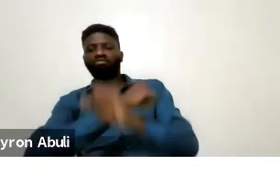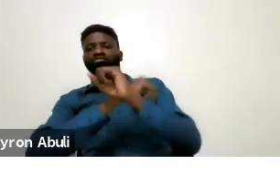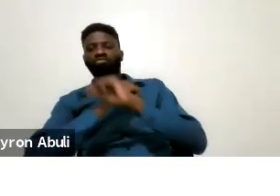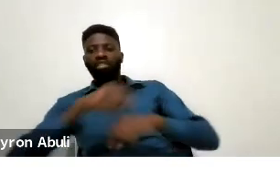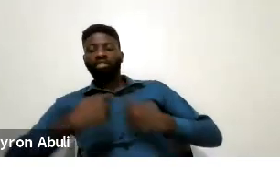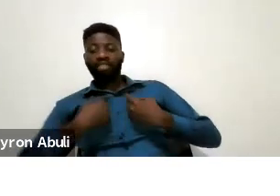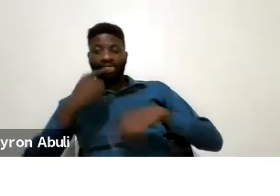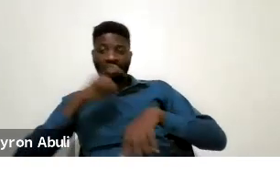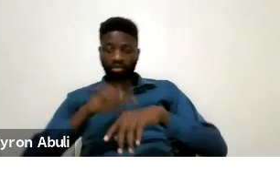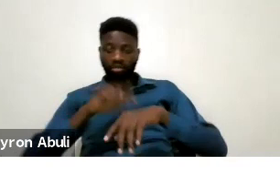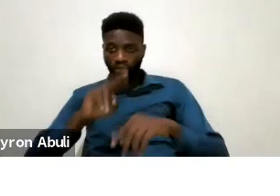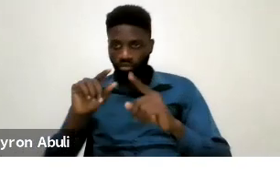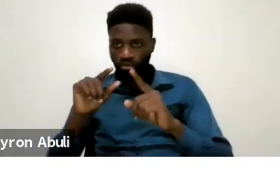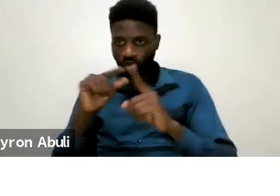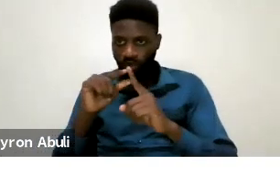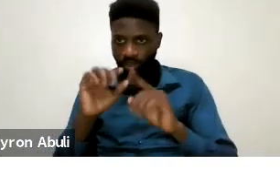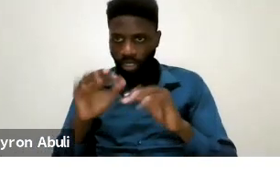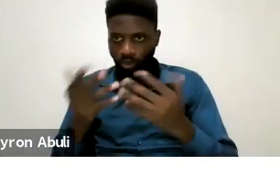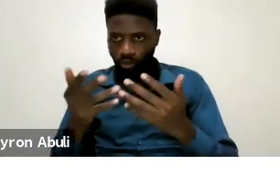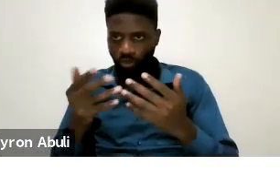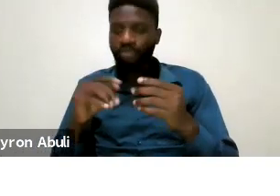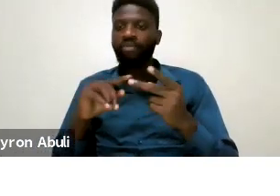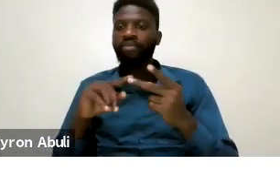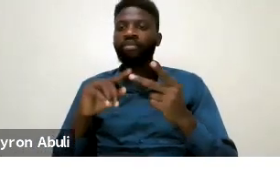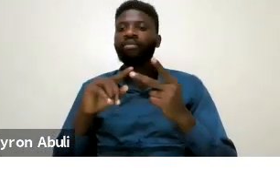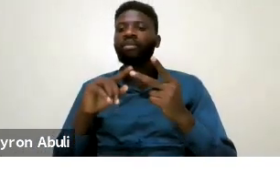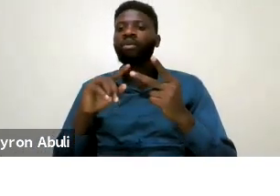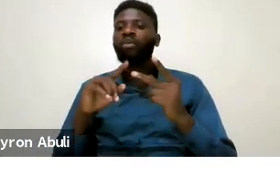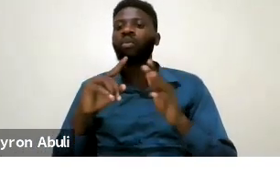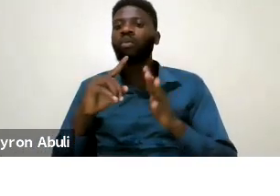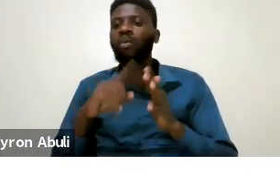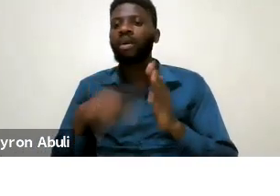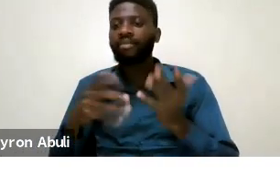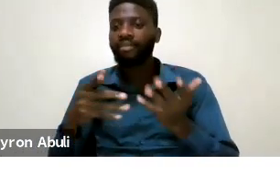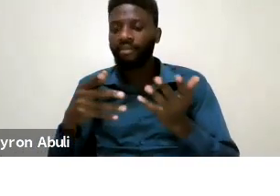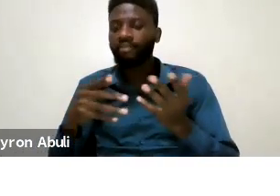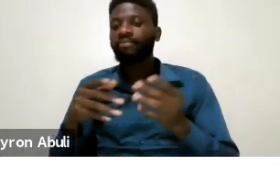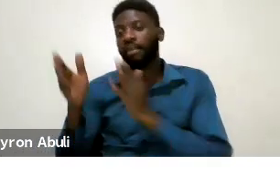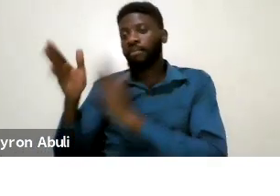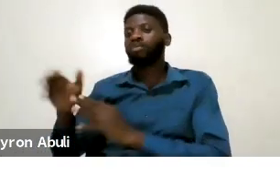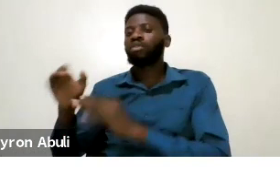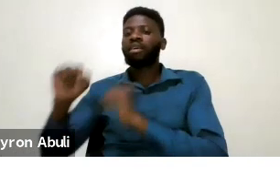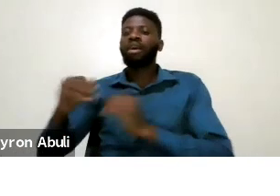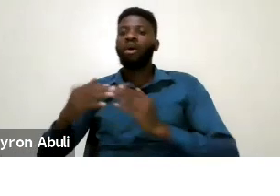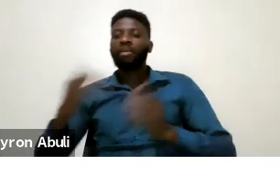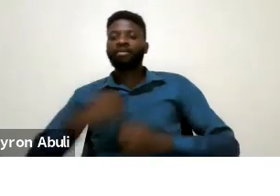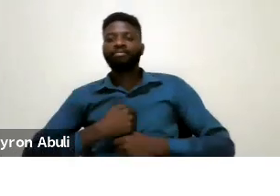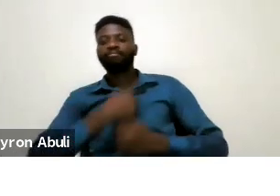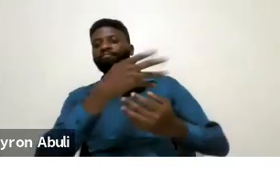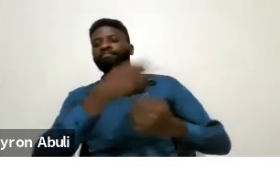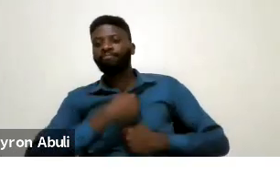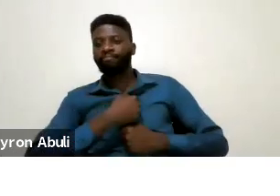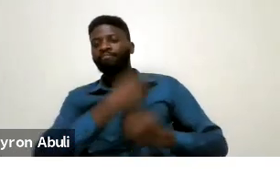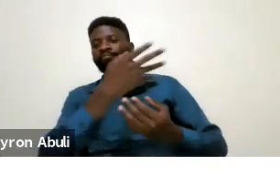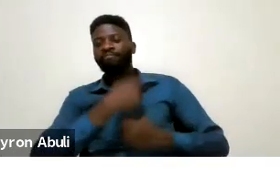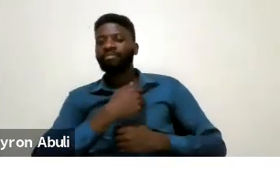how and what, then you make that person open up, and then you can be able to now have an understanding of what led